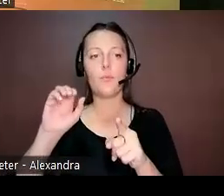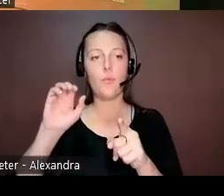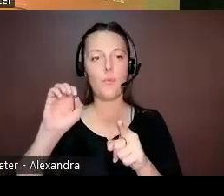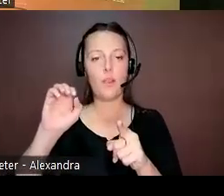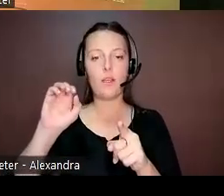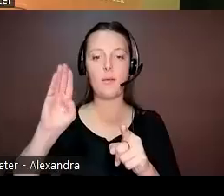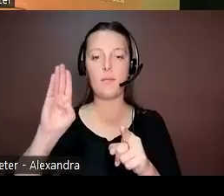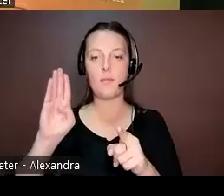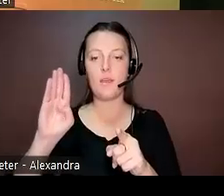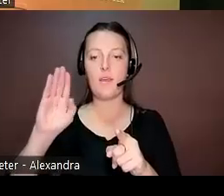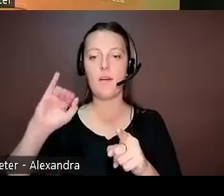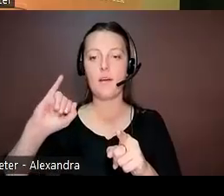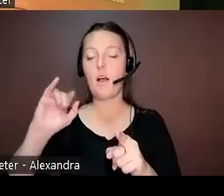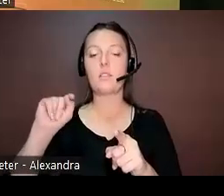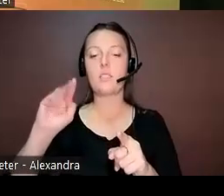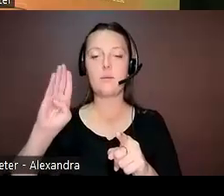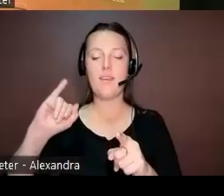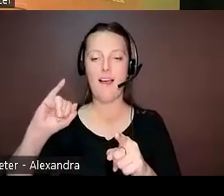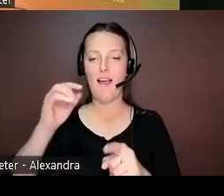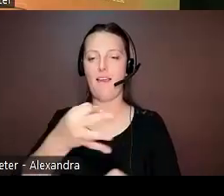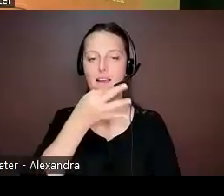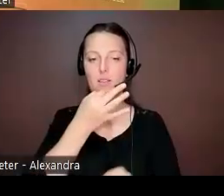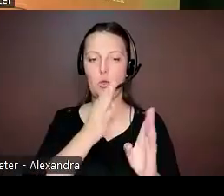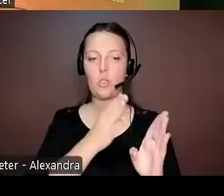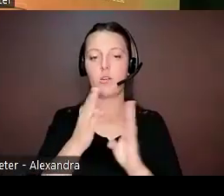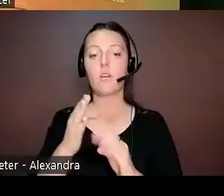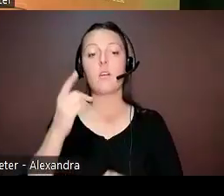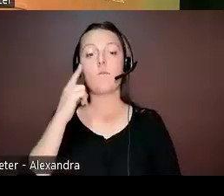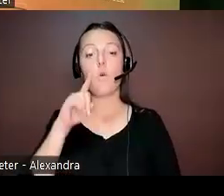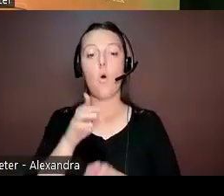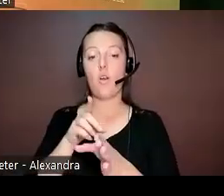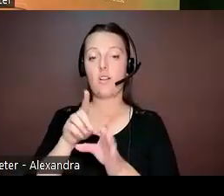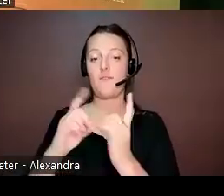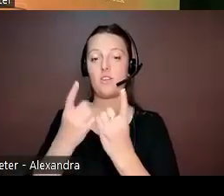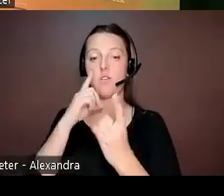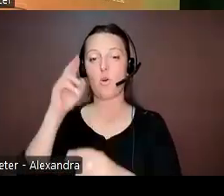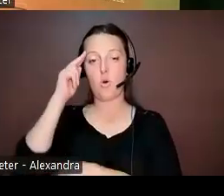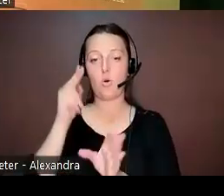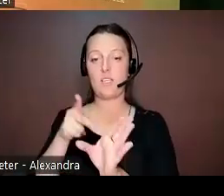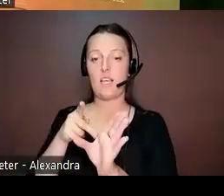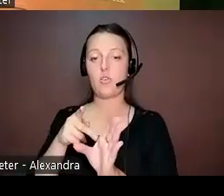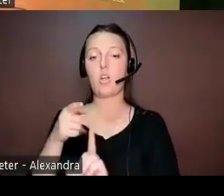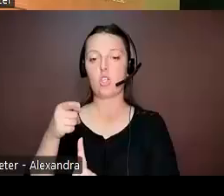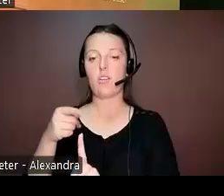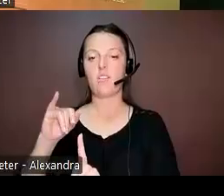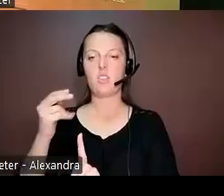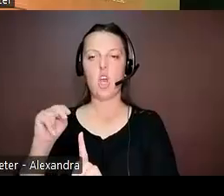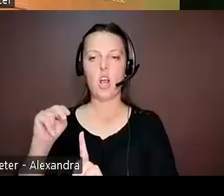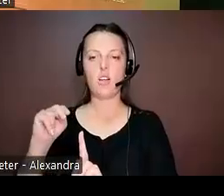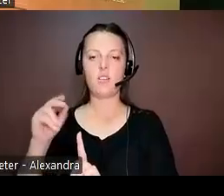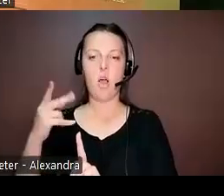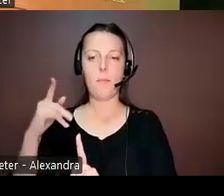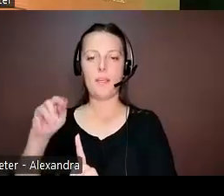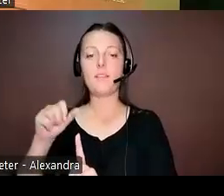Johns Hopkins, Kostas Liketsos, who became my mentor, was the division chief at that